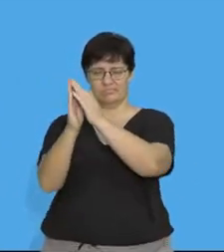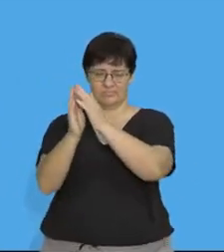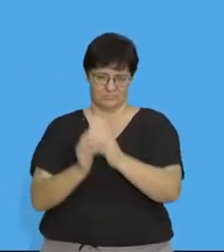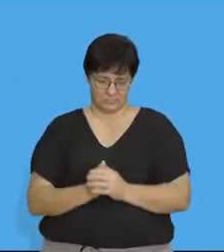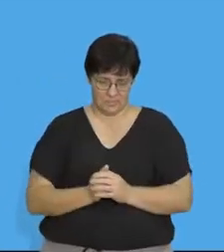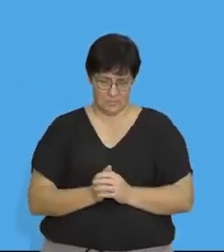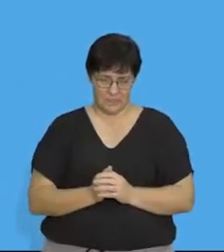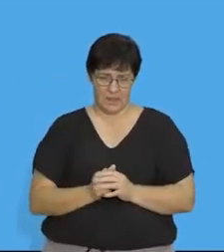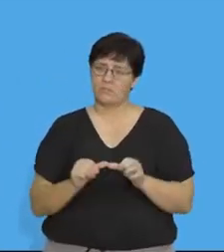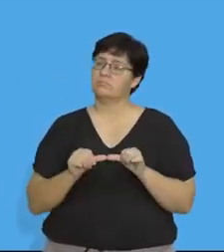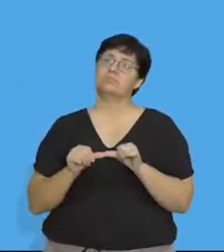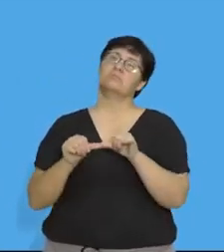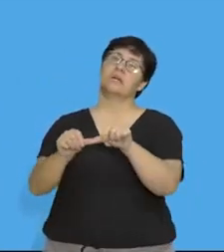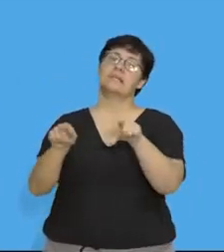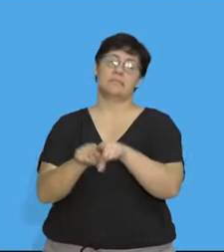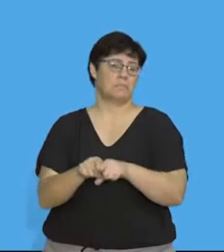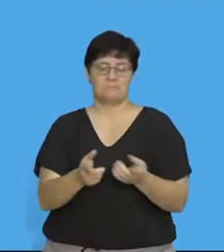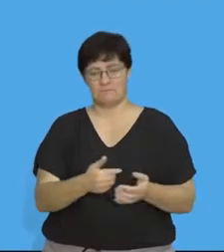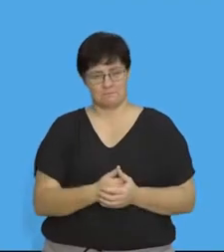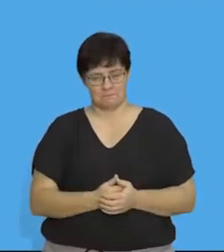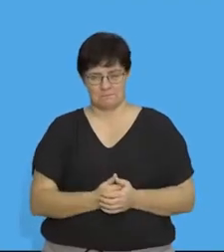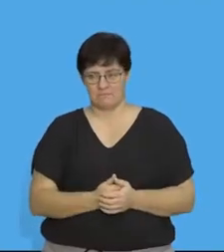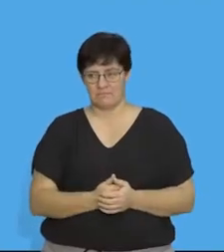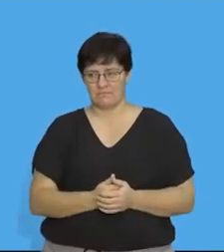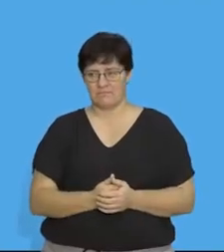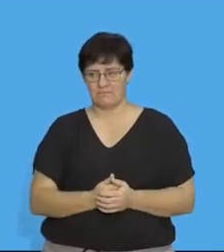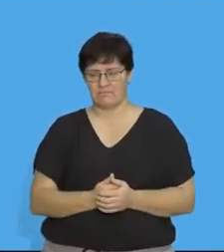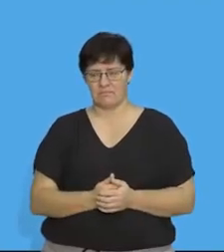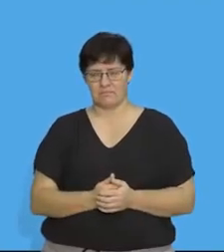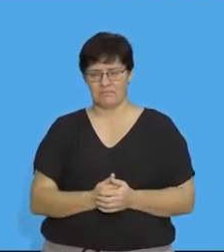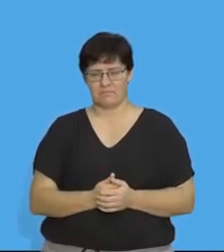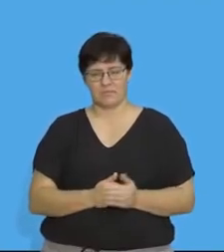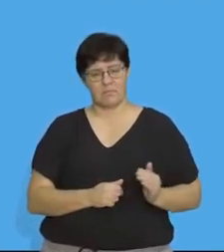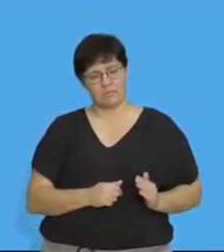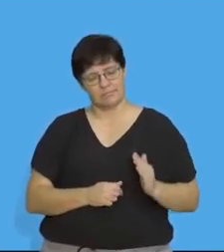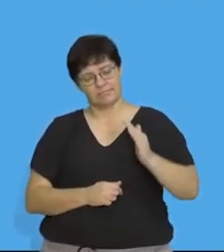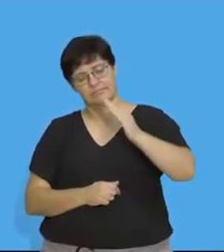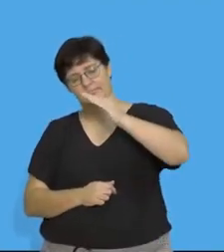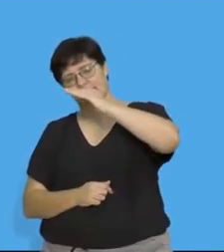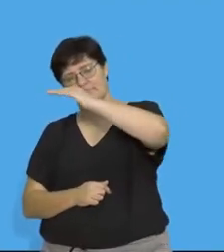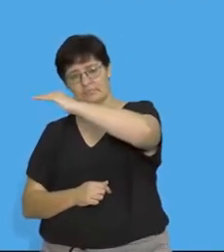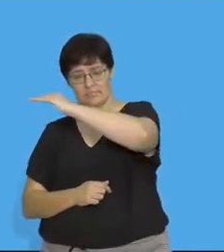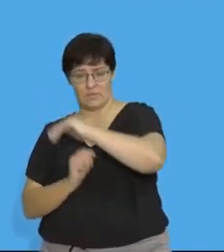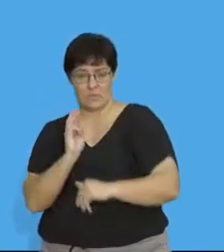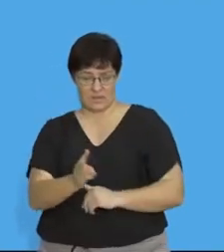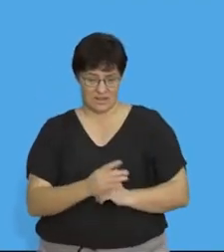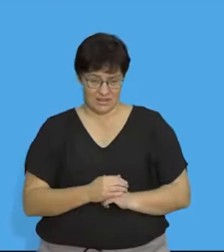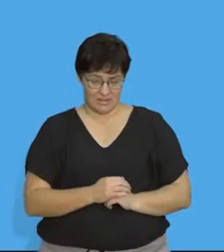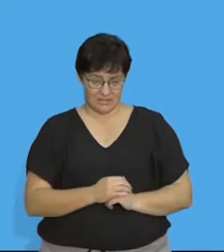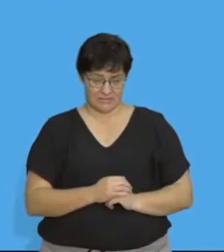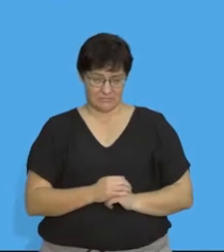carry on the trend line shown there. It actually flattens out. And so we